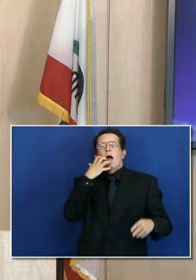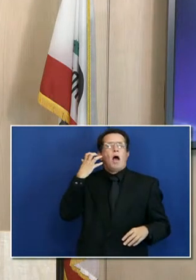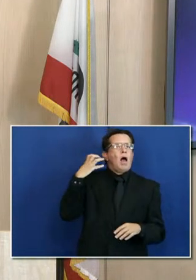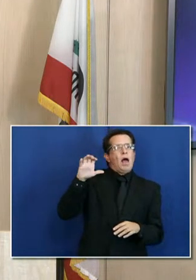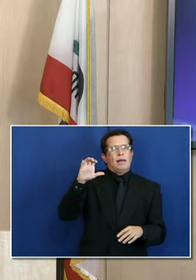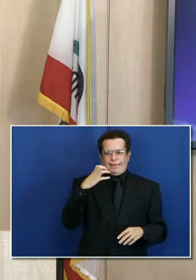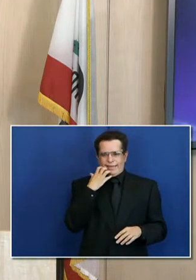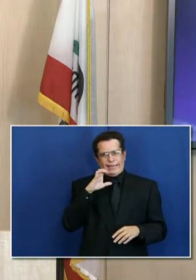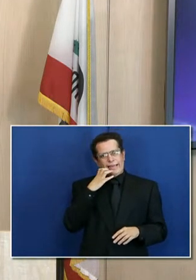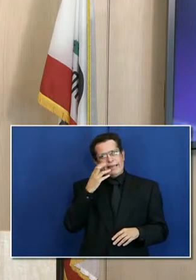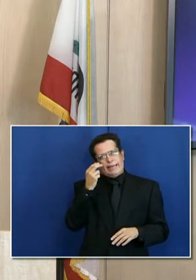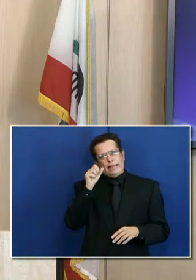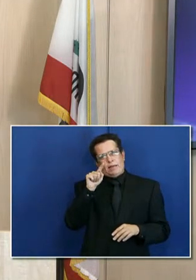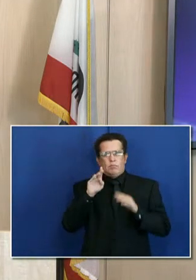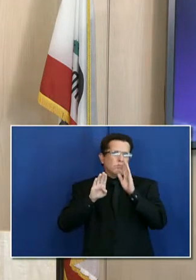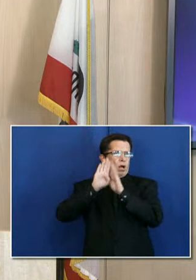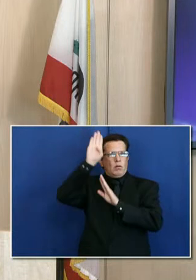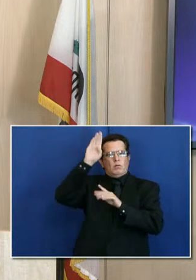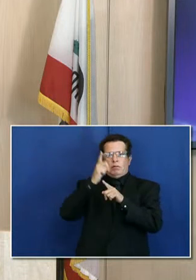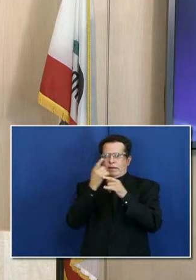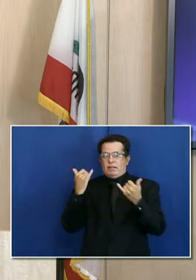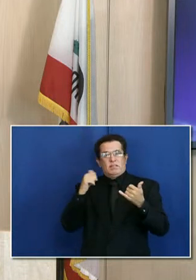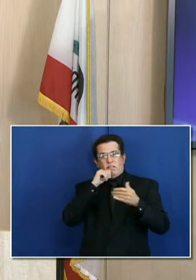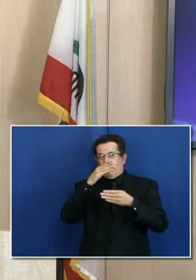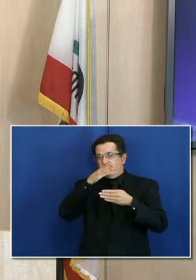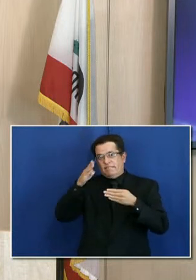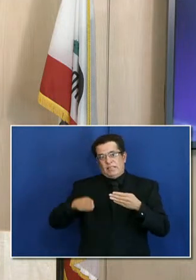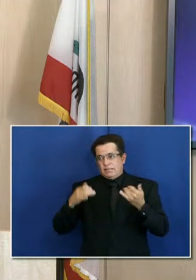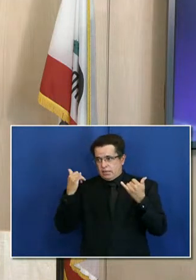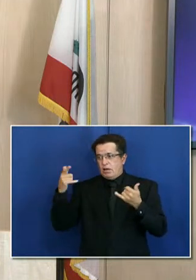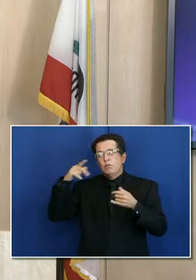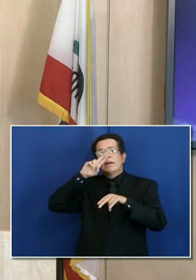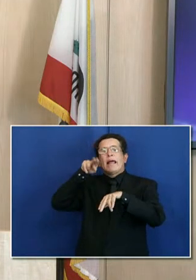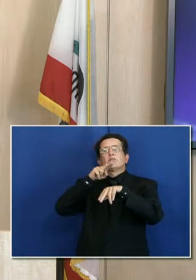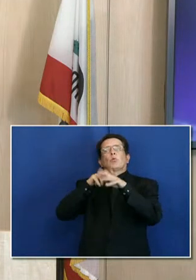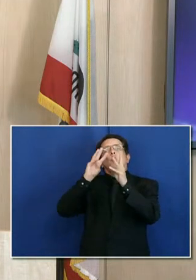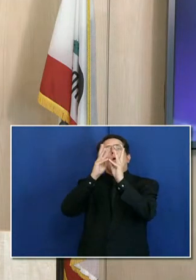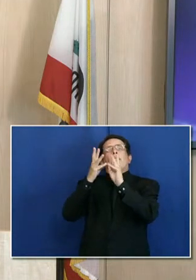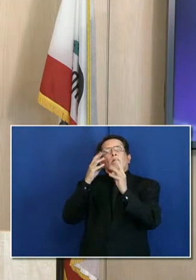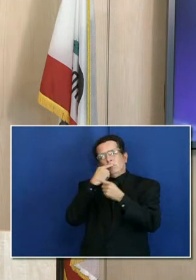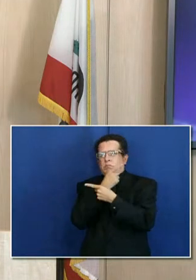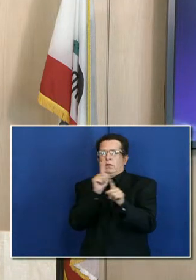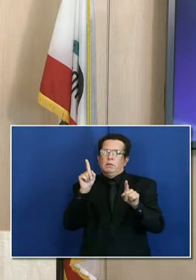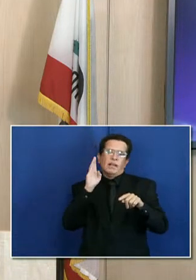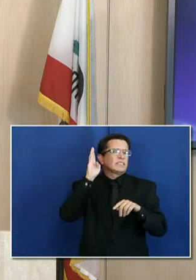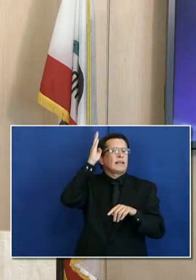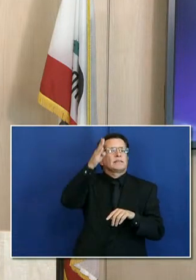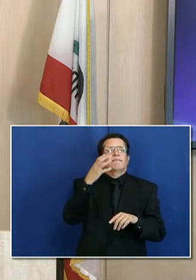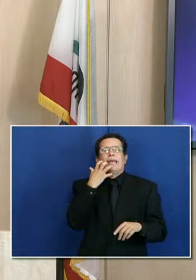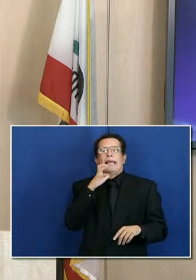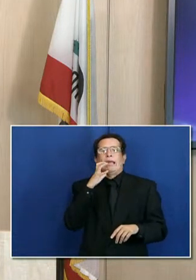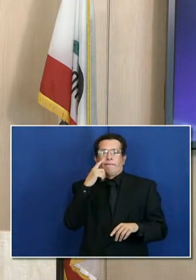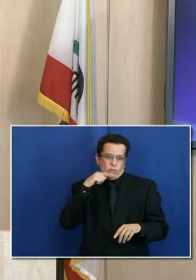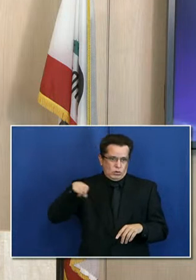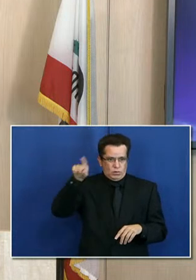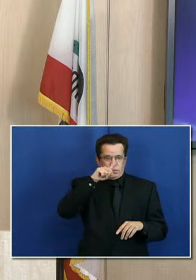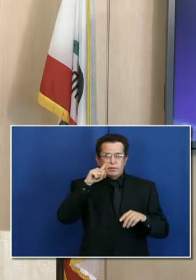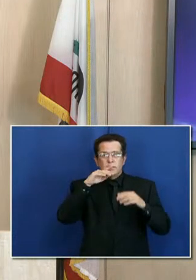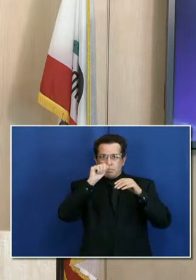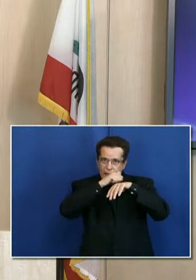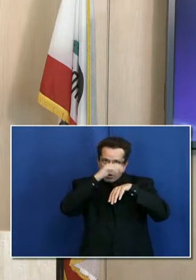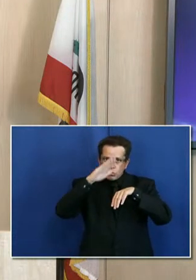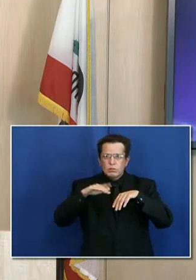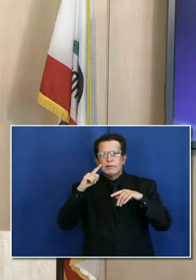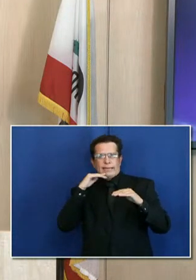it yet, obviously. The National Weather Service has issued an excessive heat warning for San Diego County valleys, mountains, and